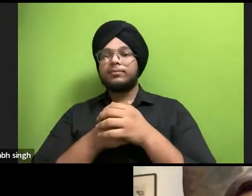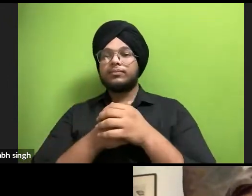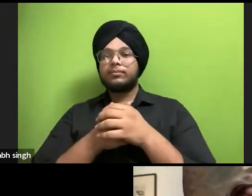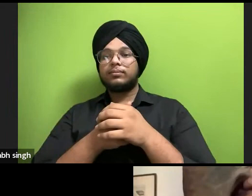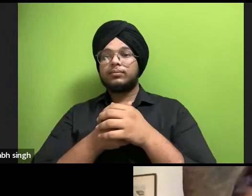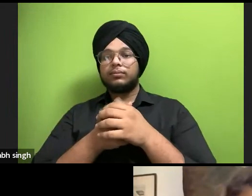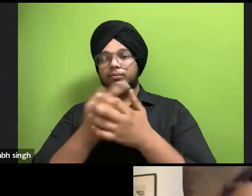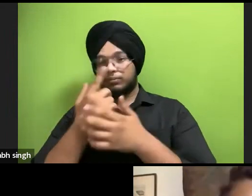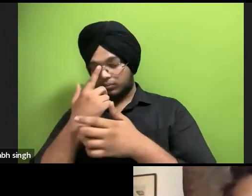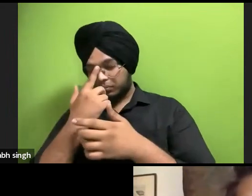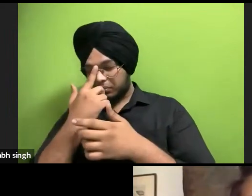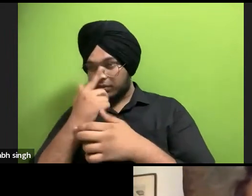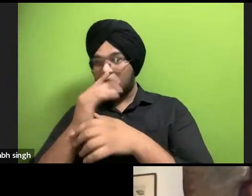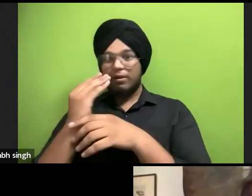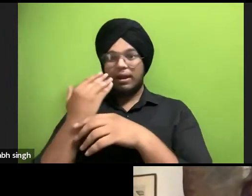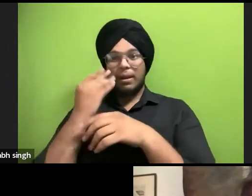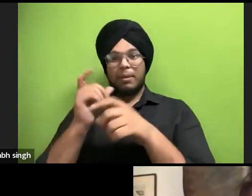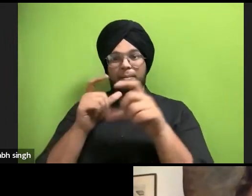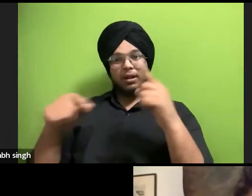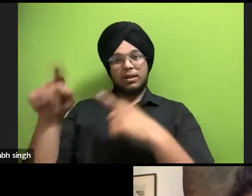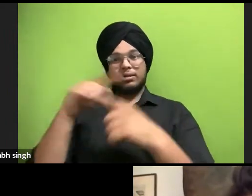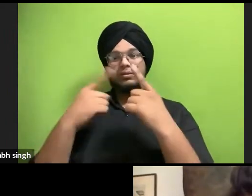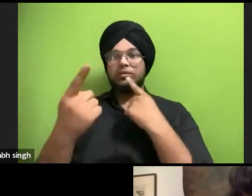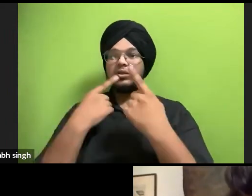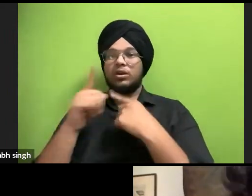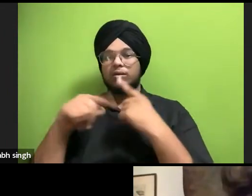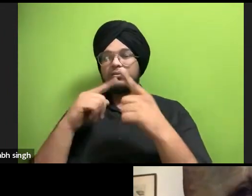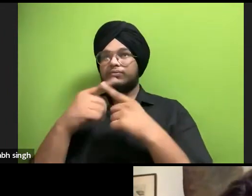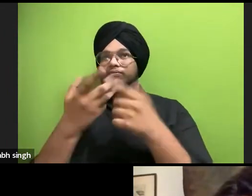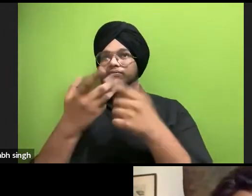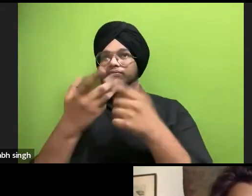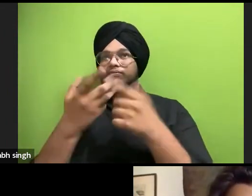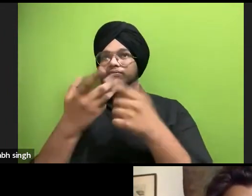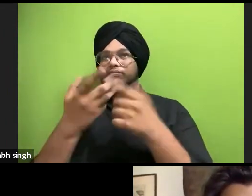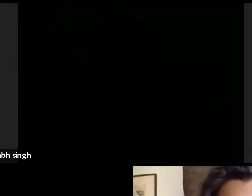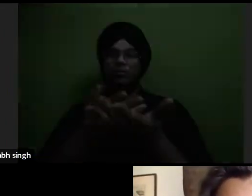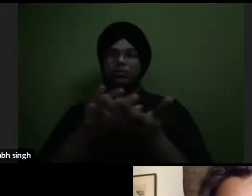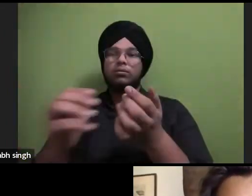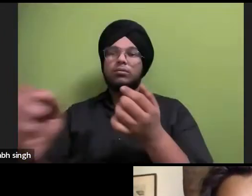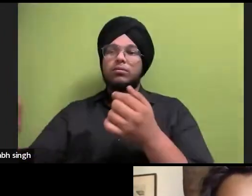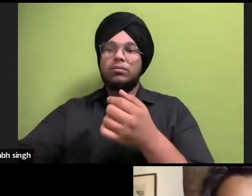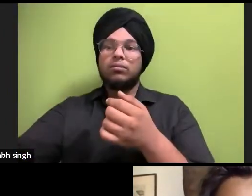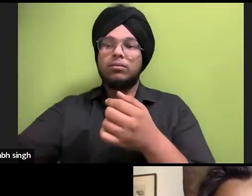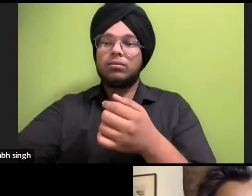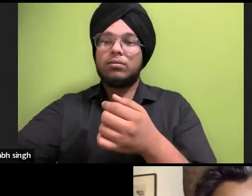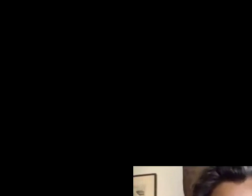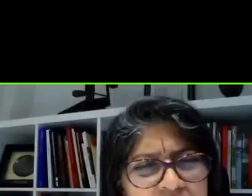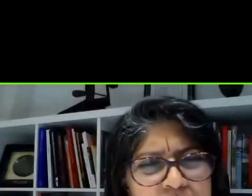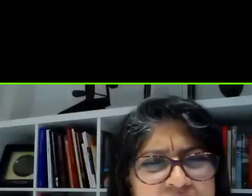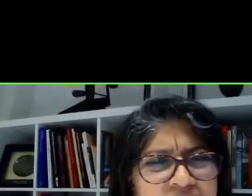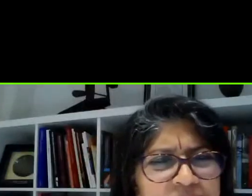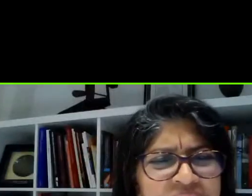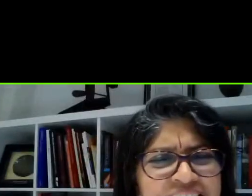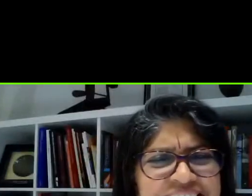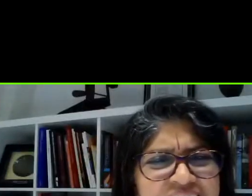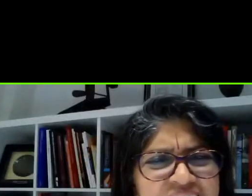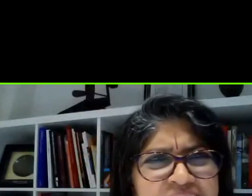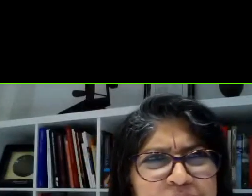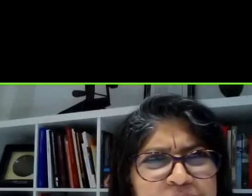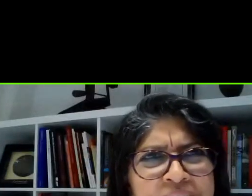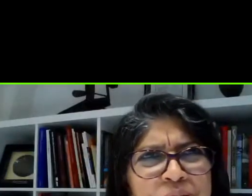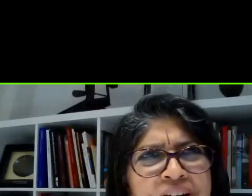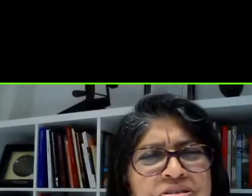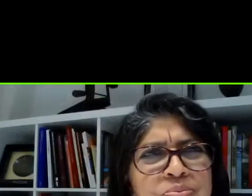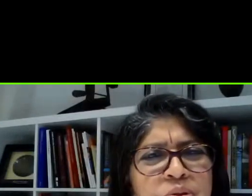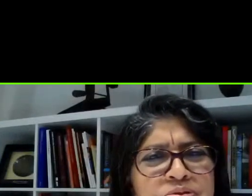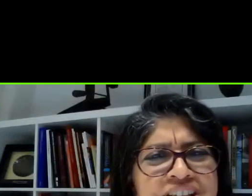we were actually thinking, we were talking to consultants when we were opening the museum, and we asked for suggestions, and one of them said, is there